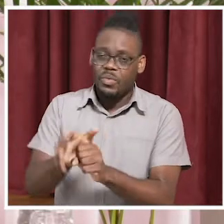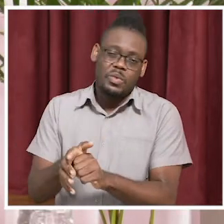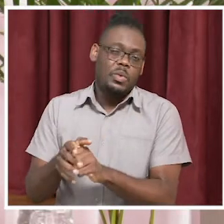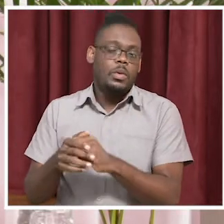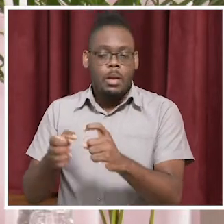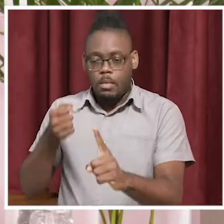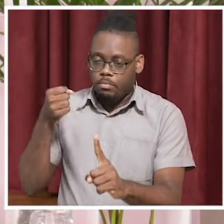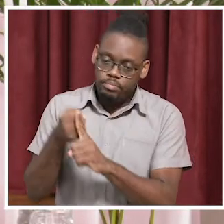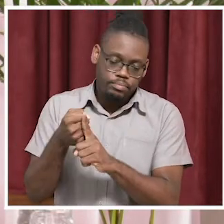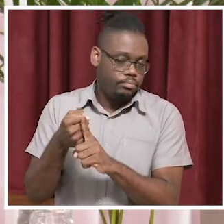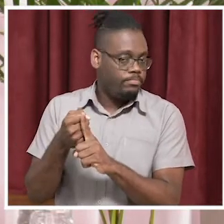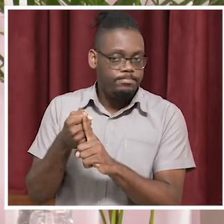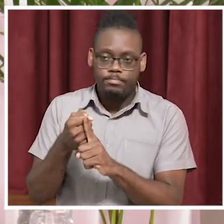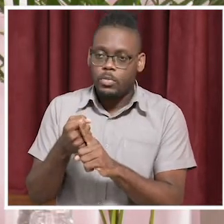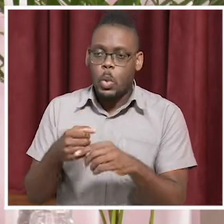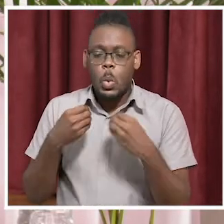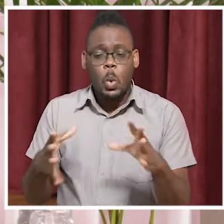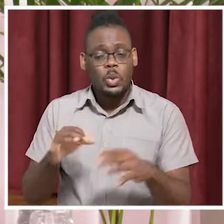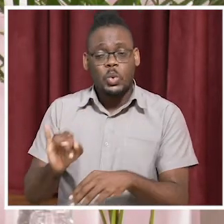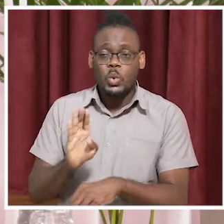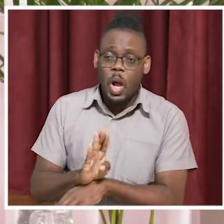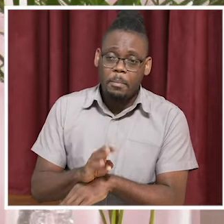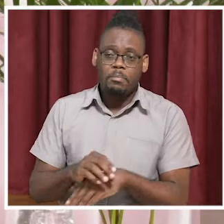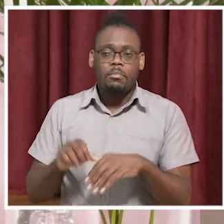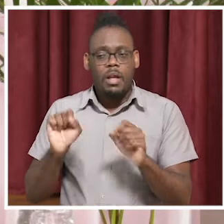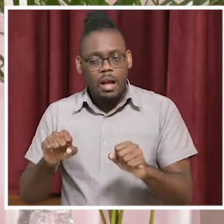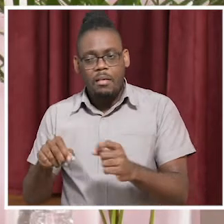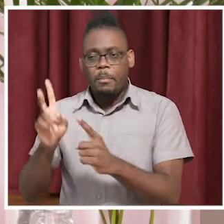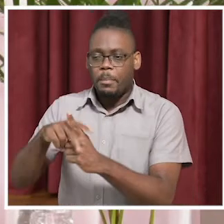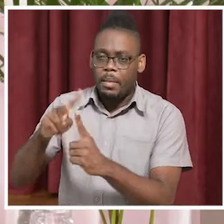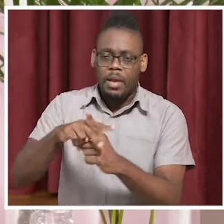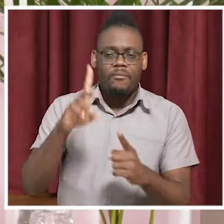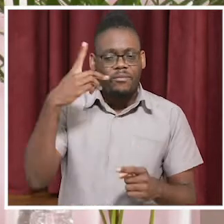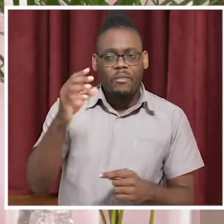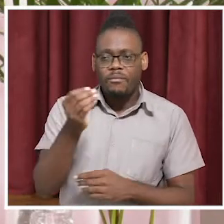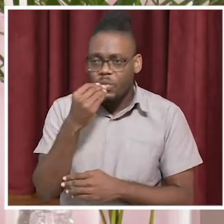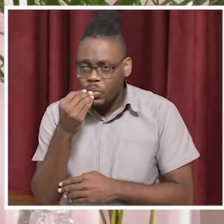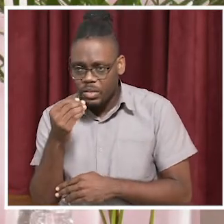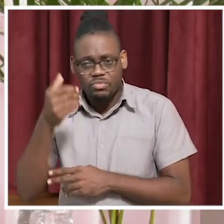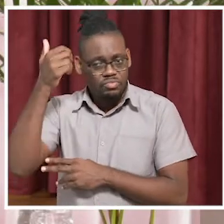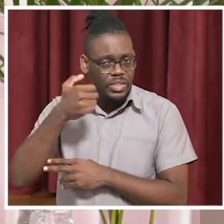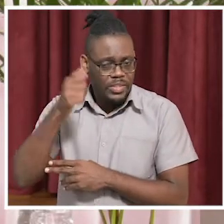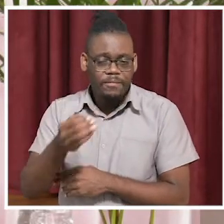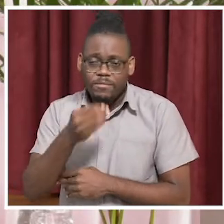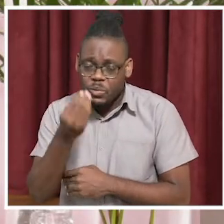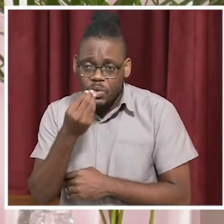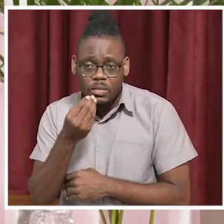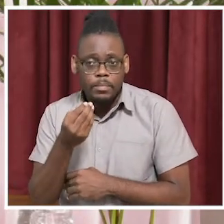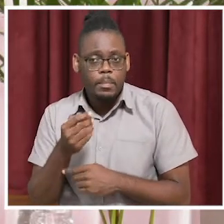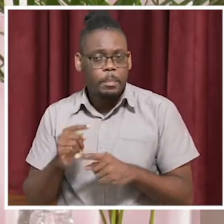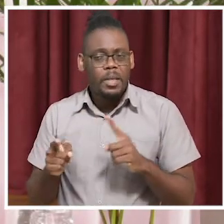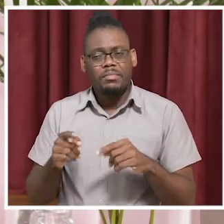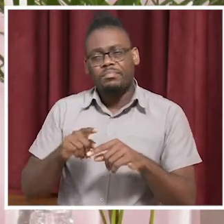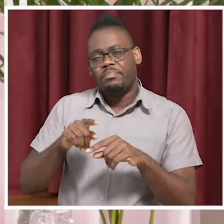grant. Right. And that is a monthly grant as well. Ooh. But we have varying amounts depending on family size. That is how that is paid.